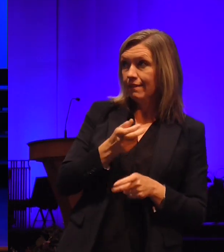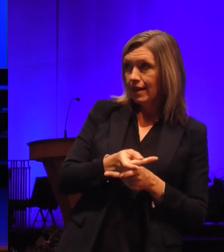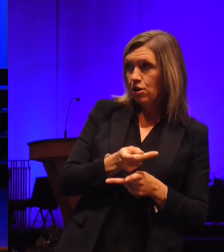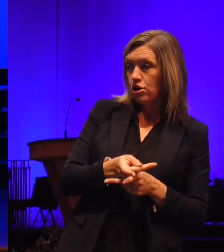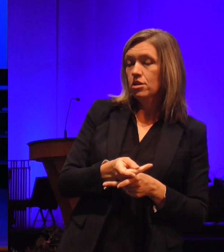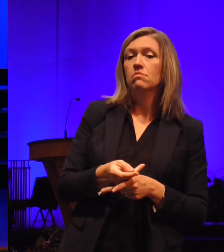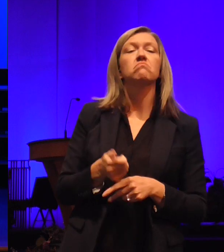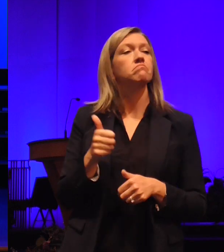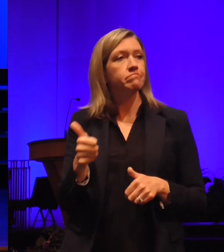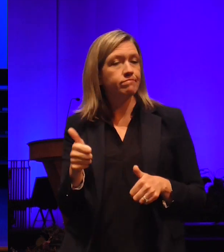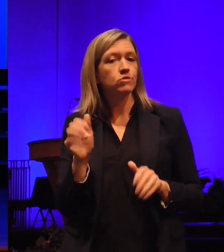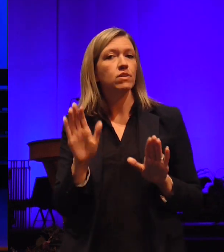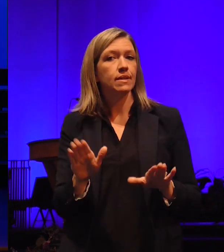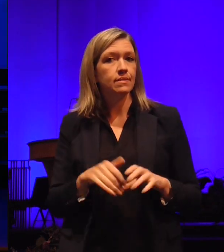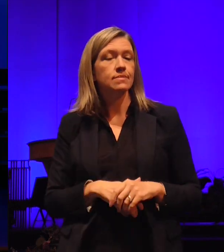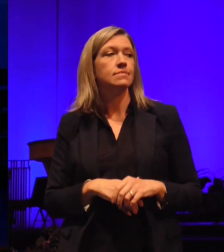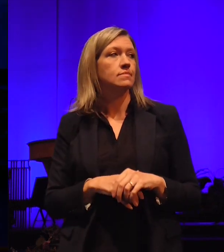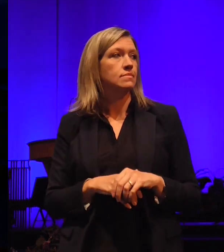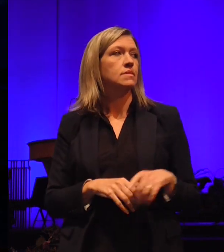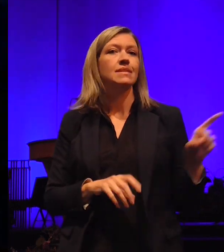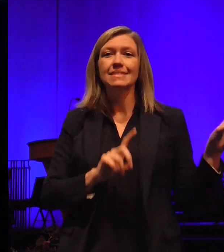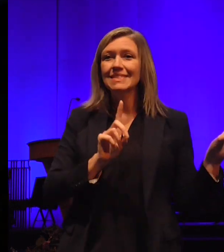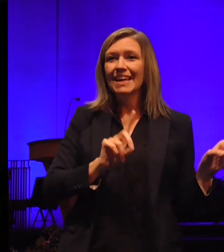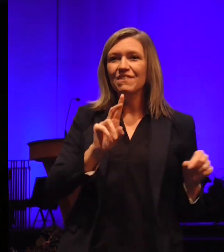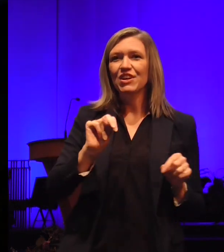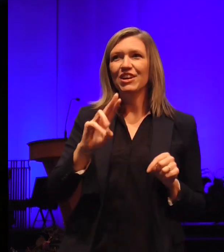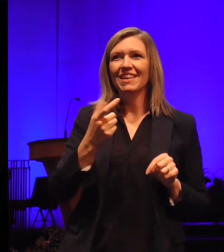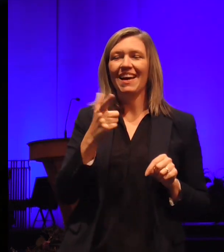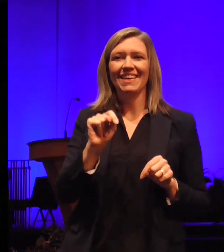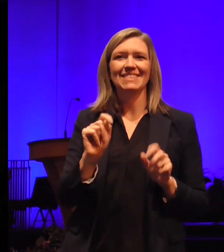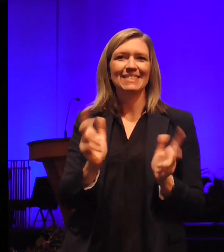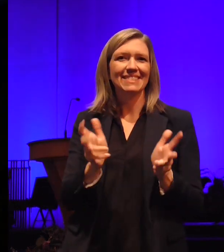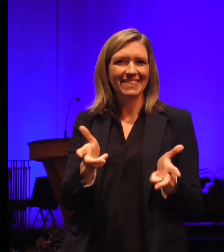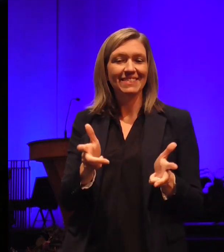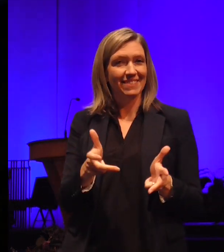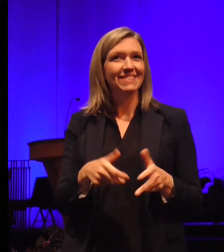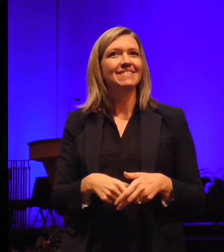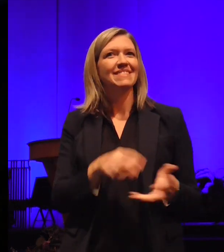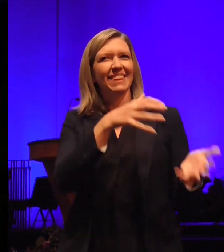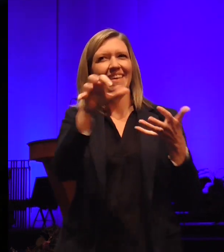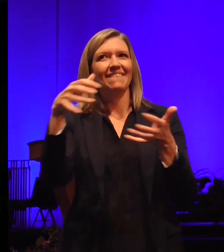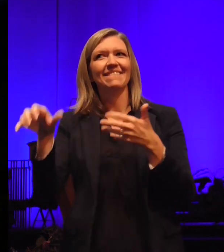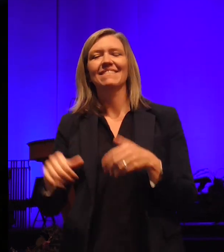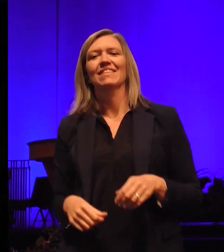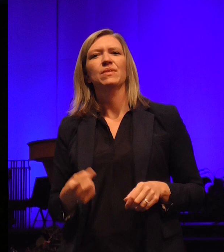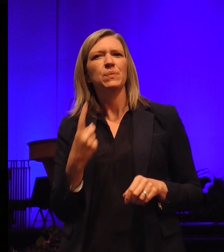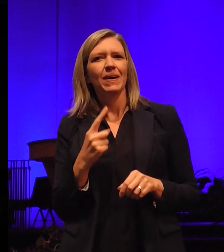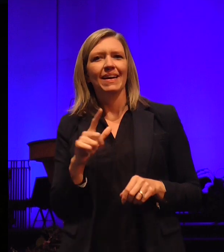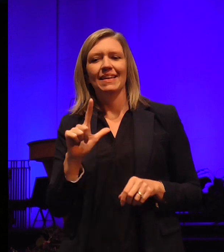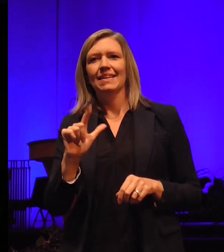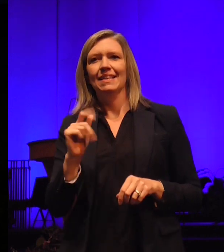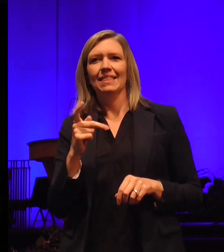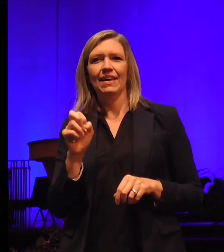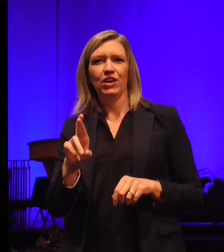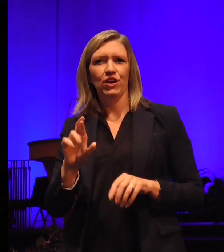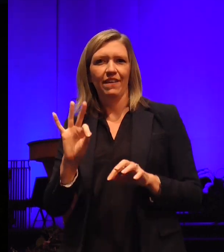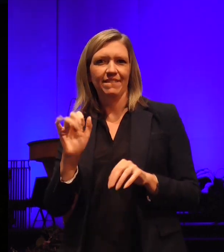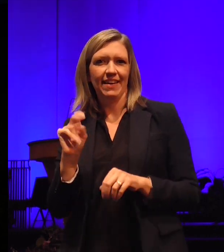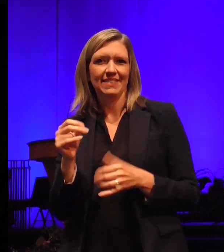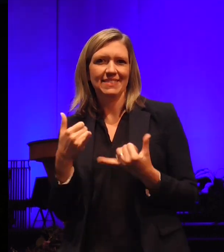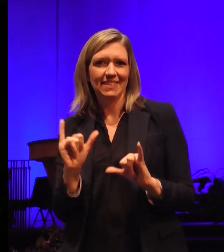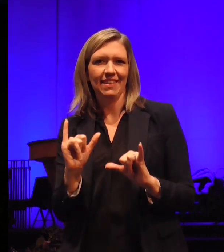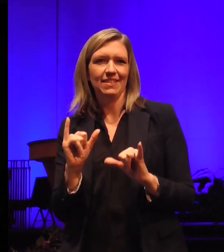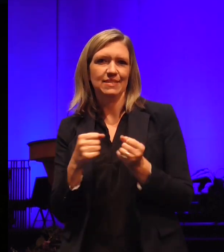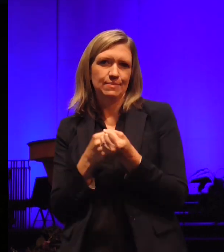Self-care. Great. Love it. Denver Nuggets. The Laker fan is still attending the group support group.